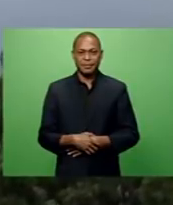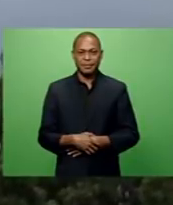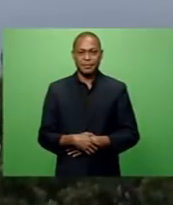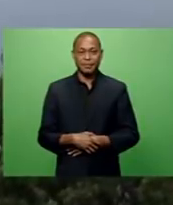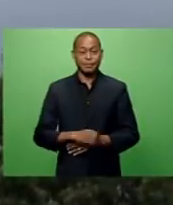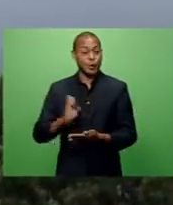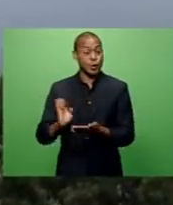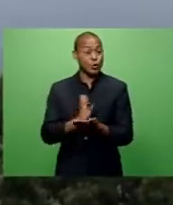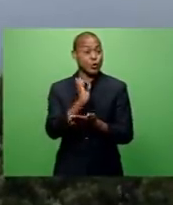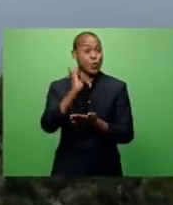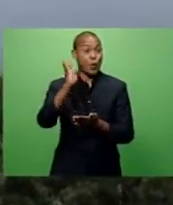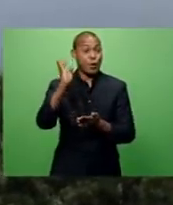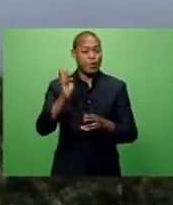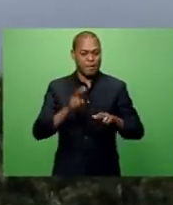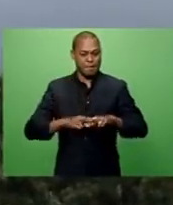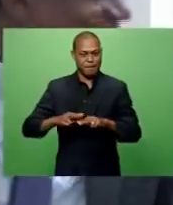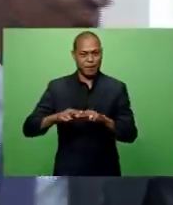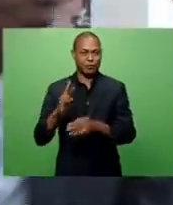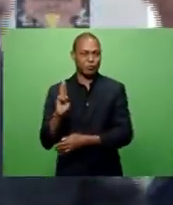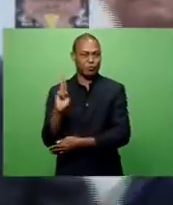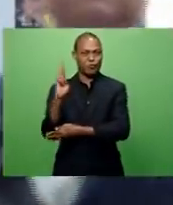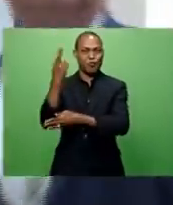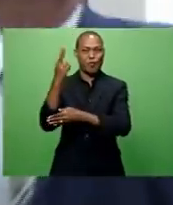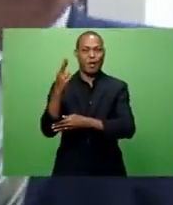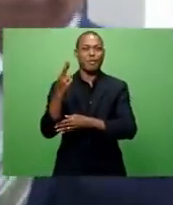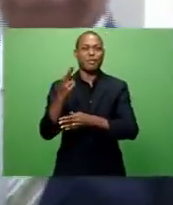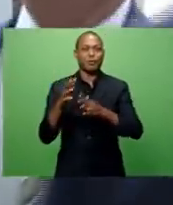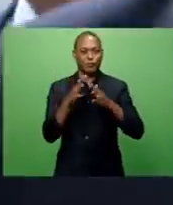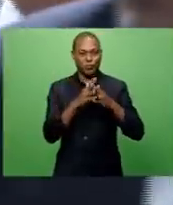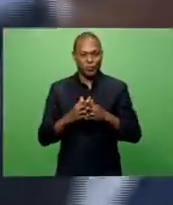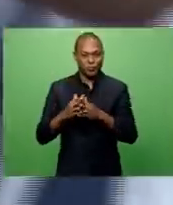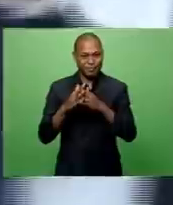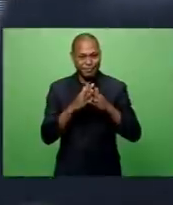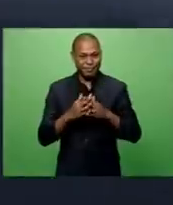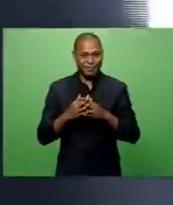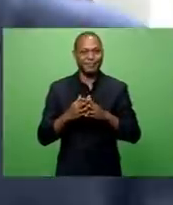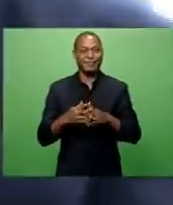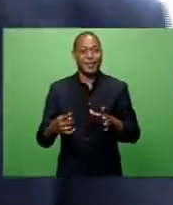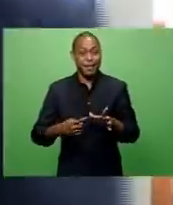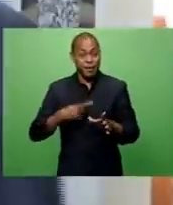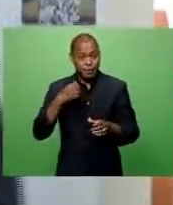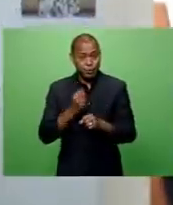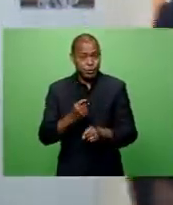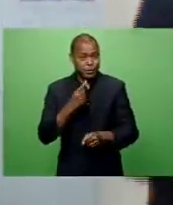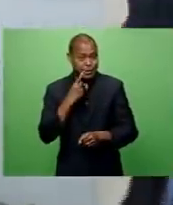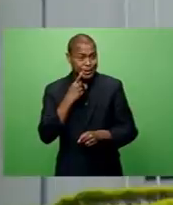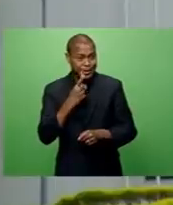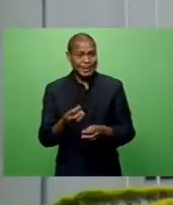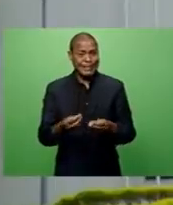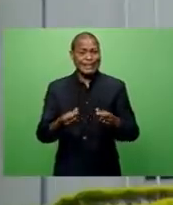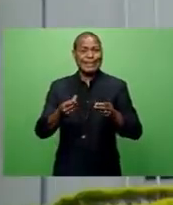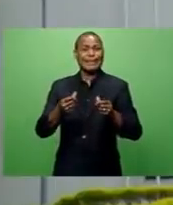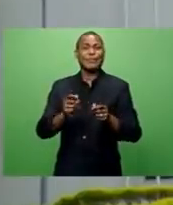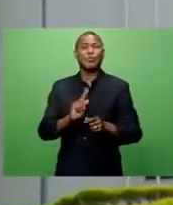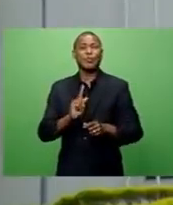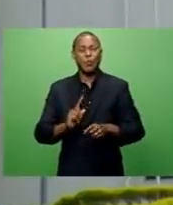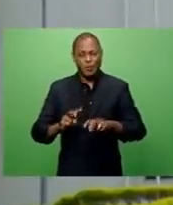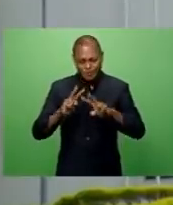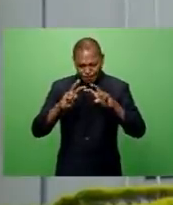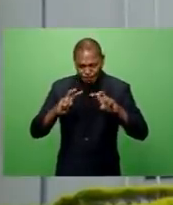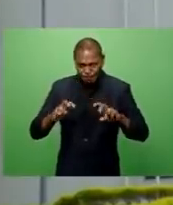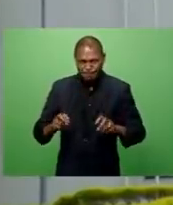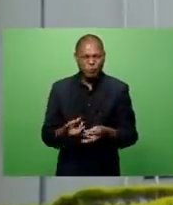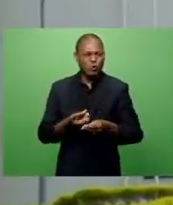Economy Minister and Fiji's representative to the USP Council, Sayed Kayum, says a simple independent investigation could